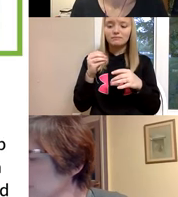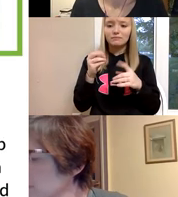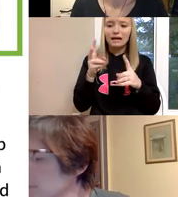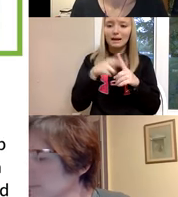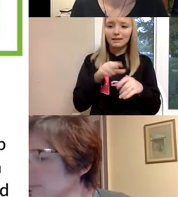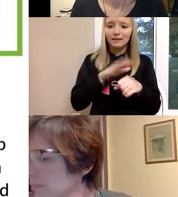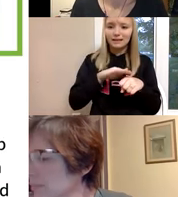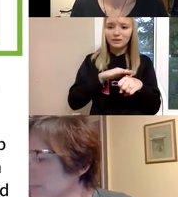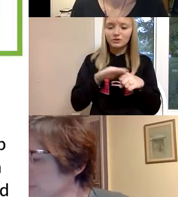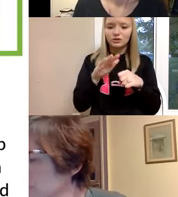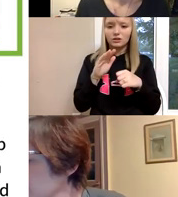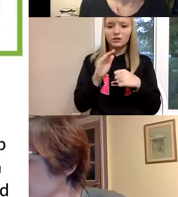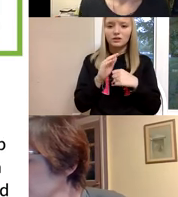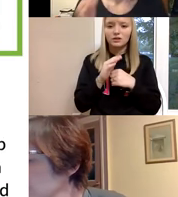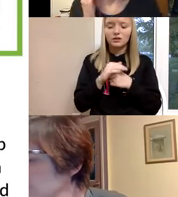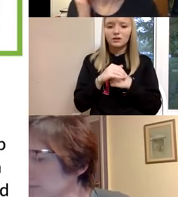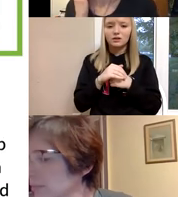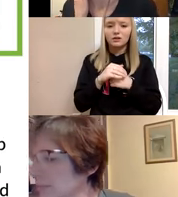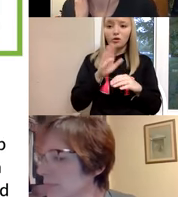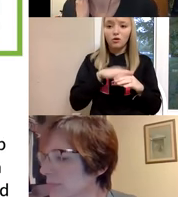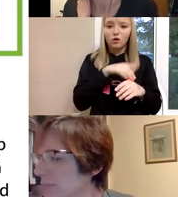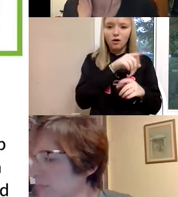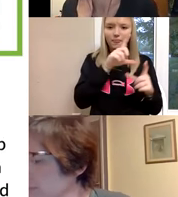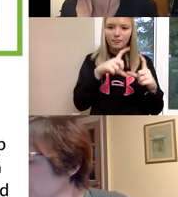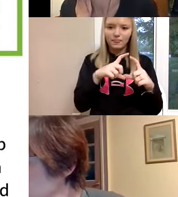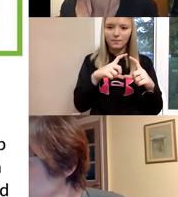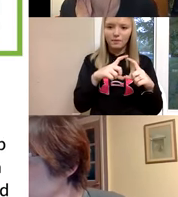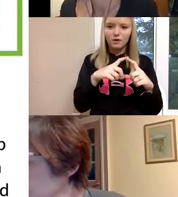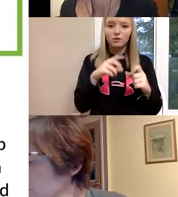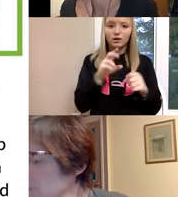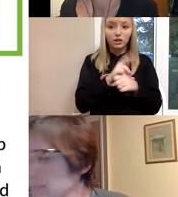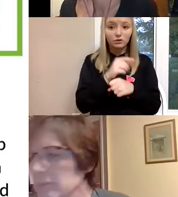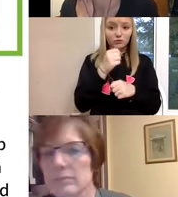again, are on there. Can you use it with kids? We do.